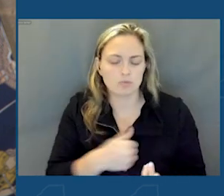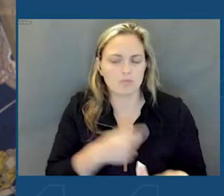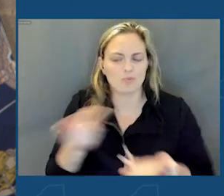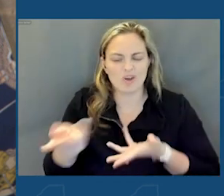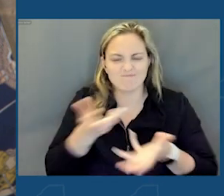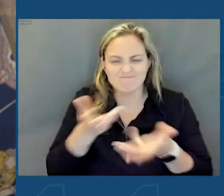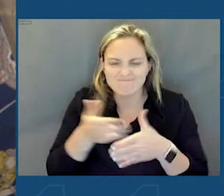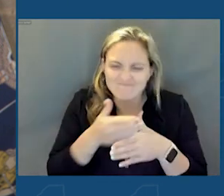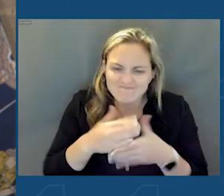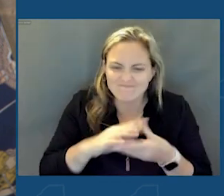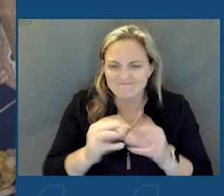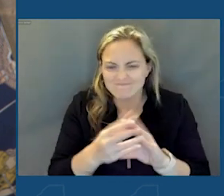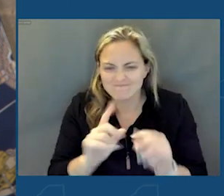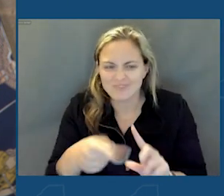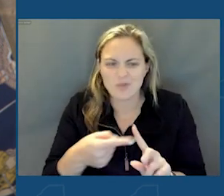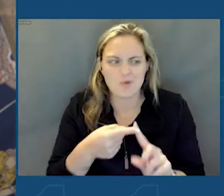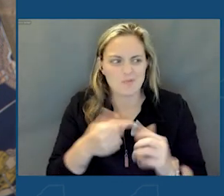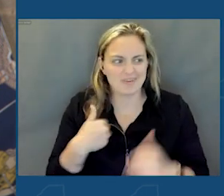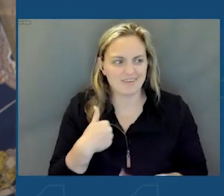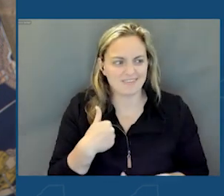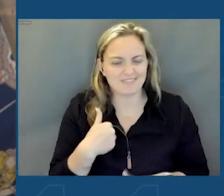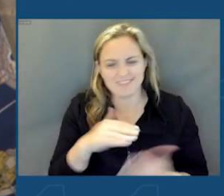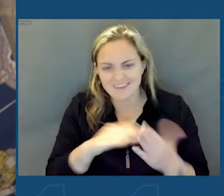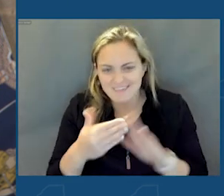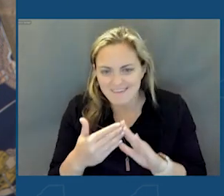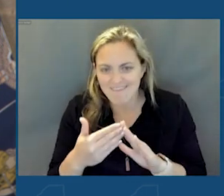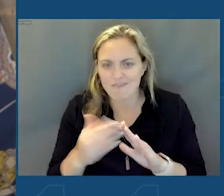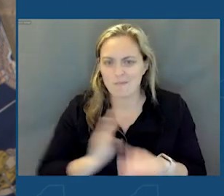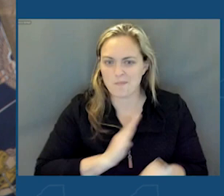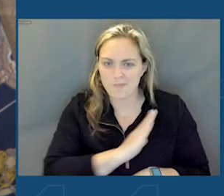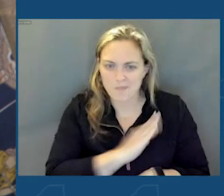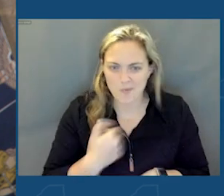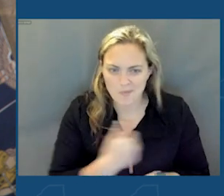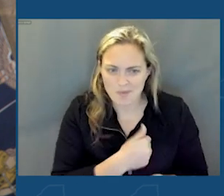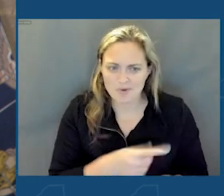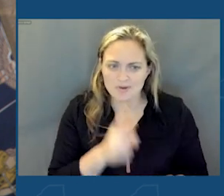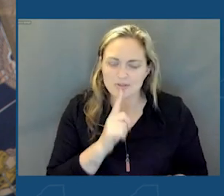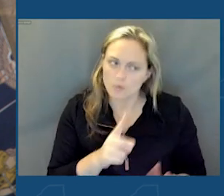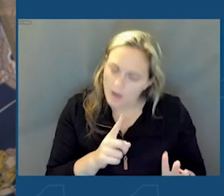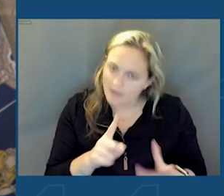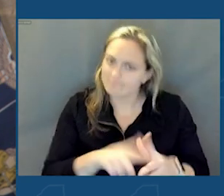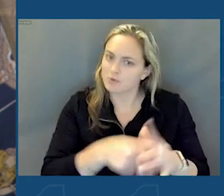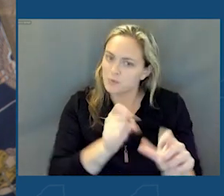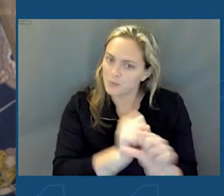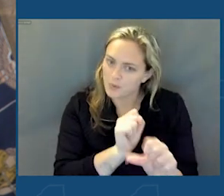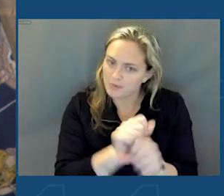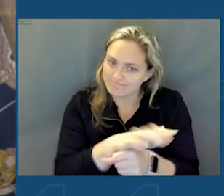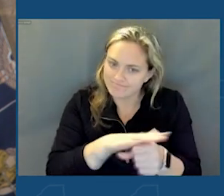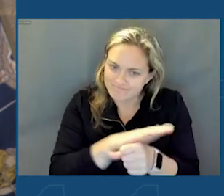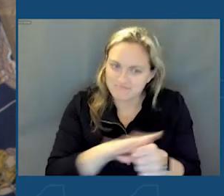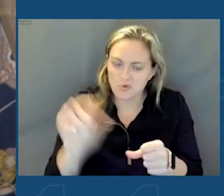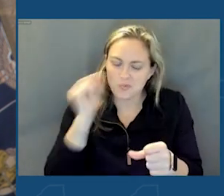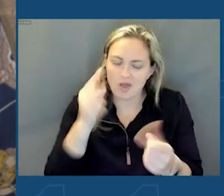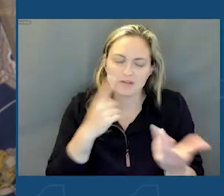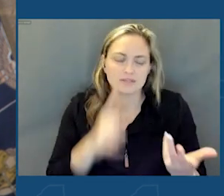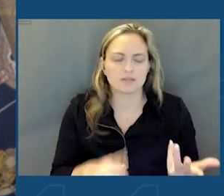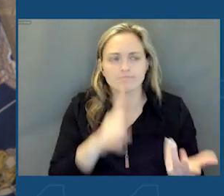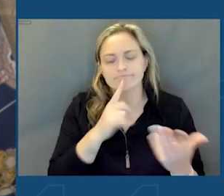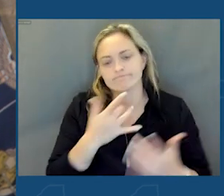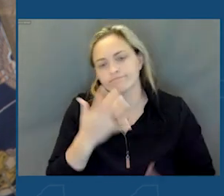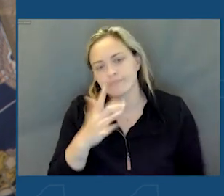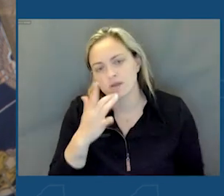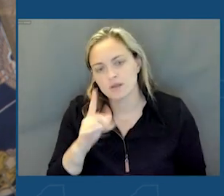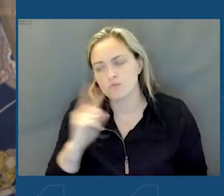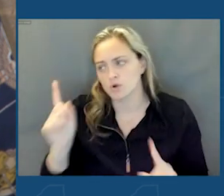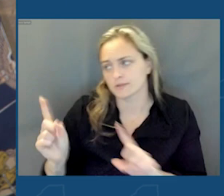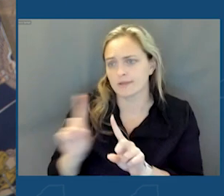was like to be town board members for many years. So I cut my teeth in local politics. Also blessed to have someone who's been at my side